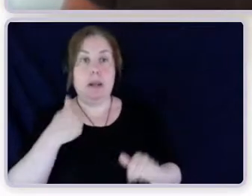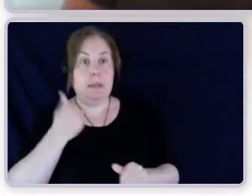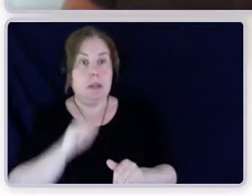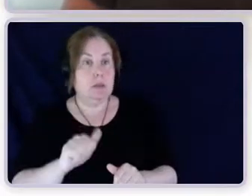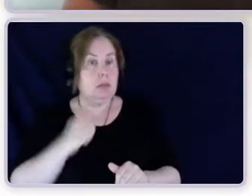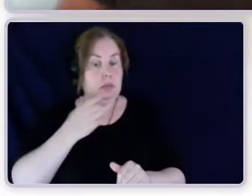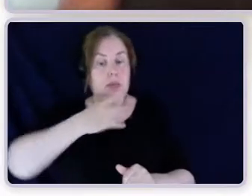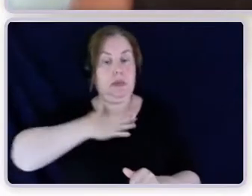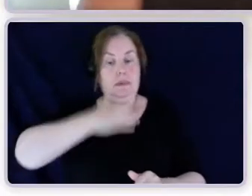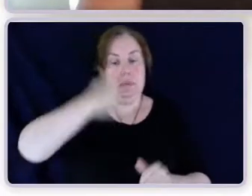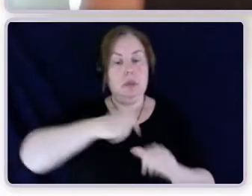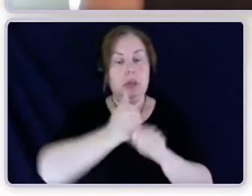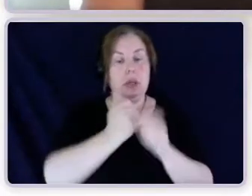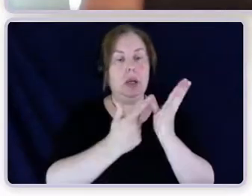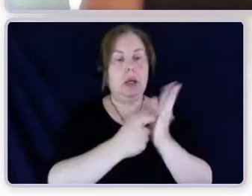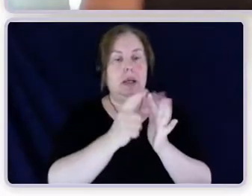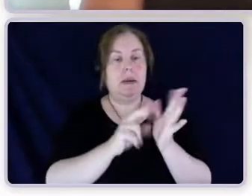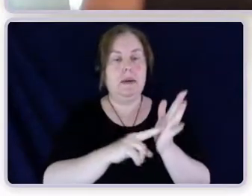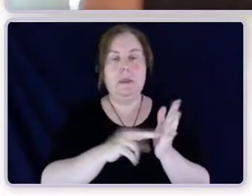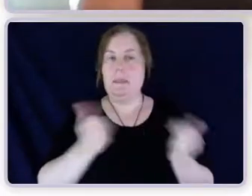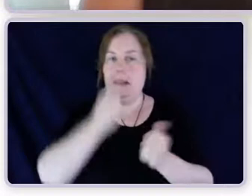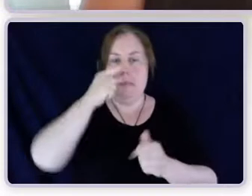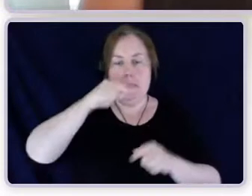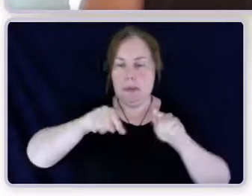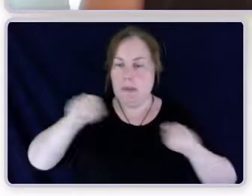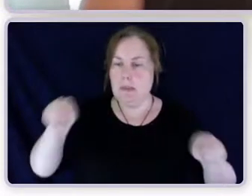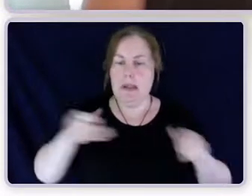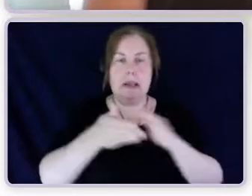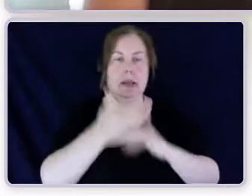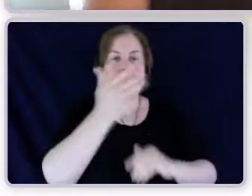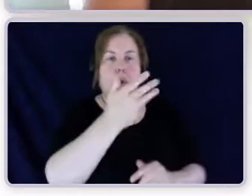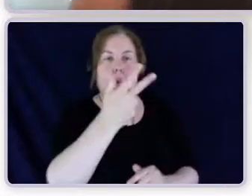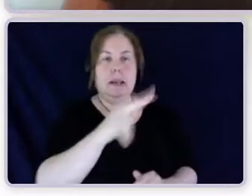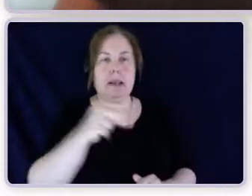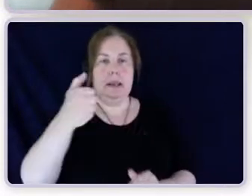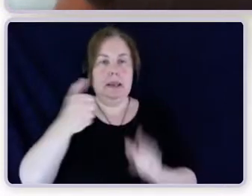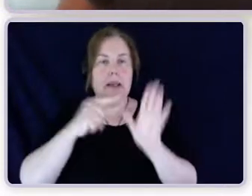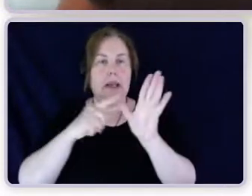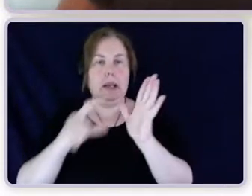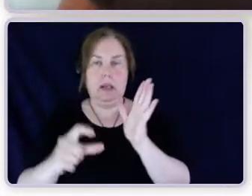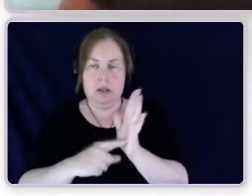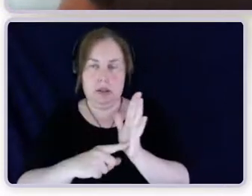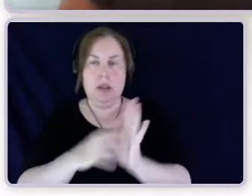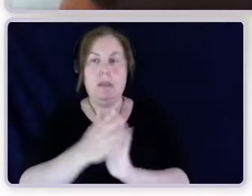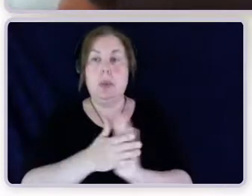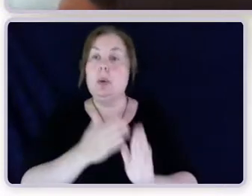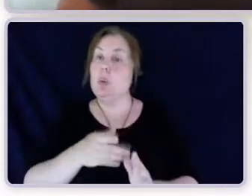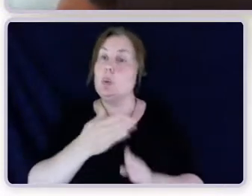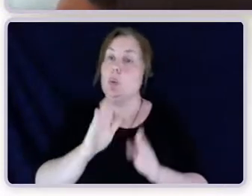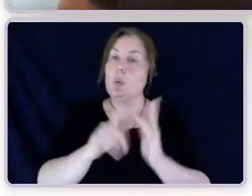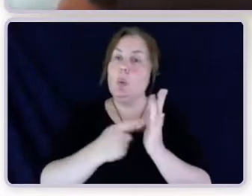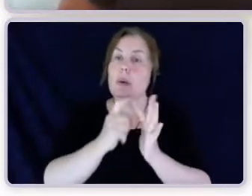When the order is reassessed, and if a new order is made, It will be made then under the new